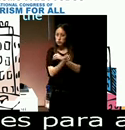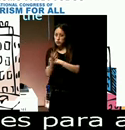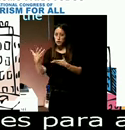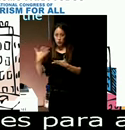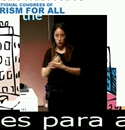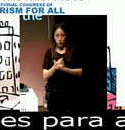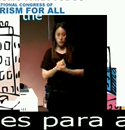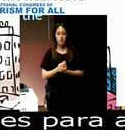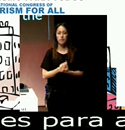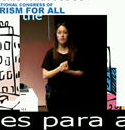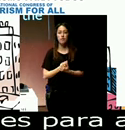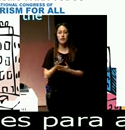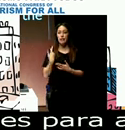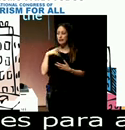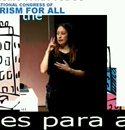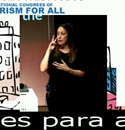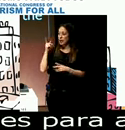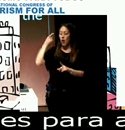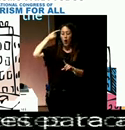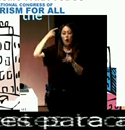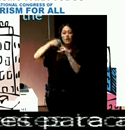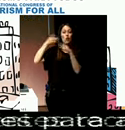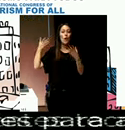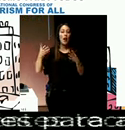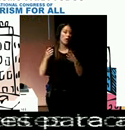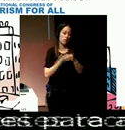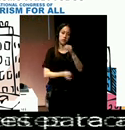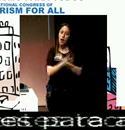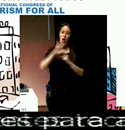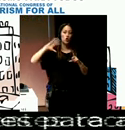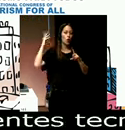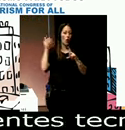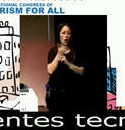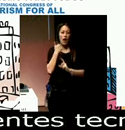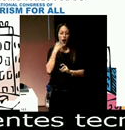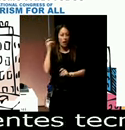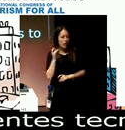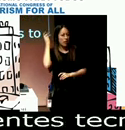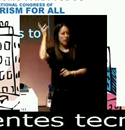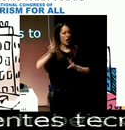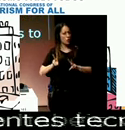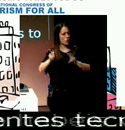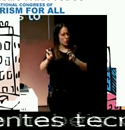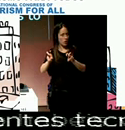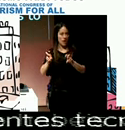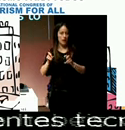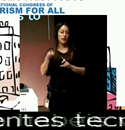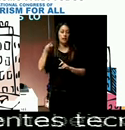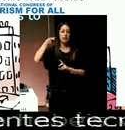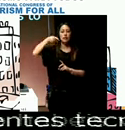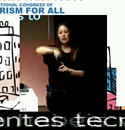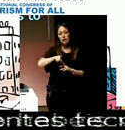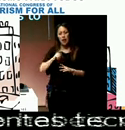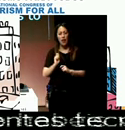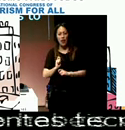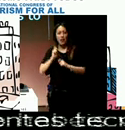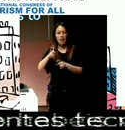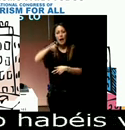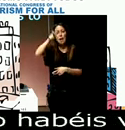You have already seen, I imagine, our objective is to create solutions, innovating solutions, interactive solutions,